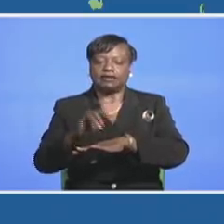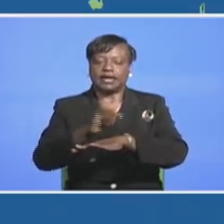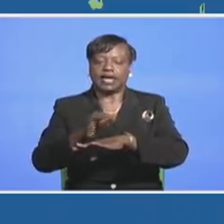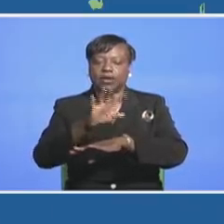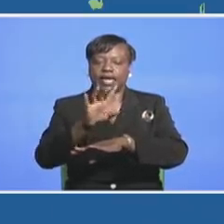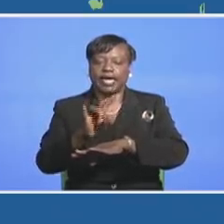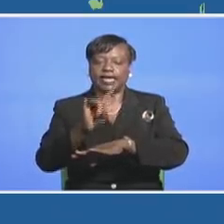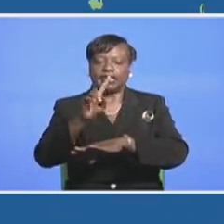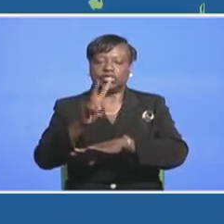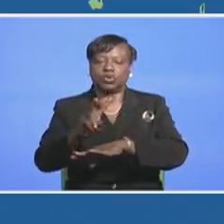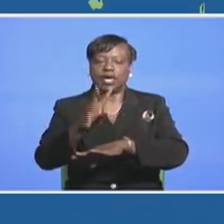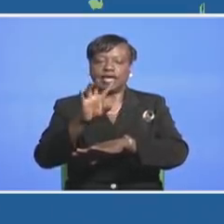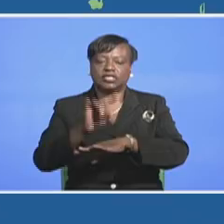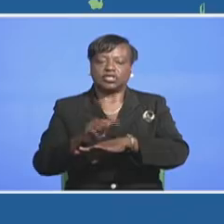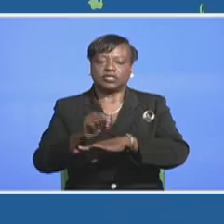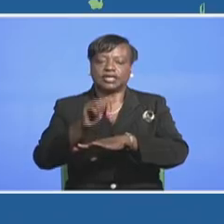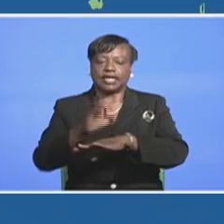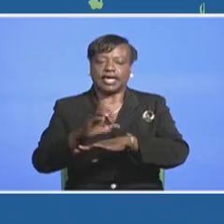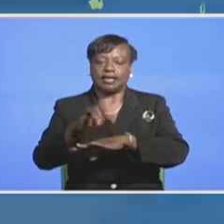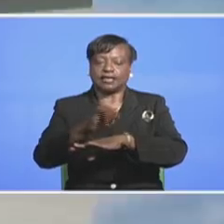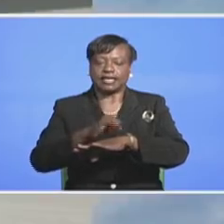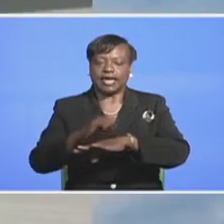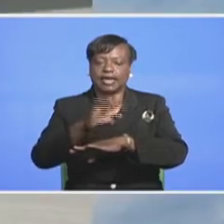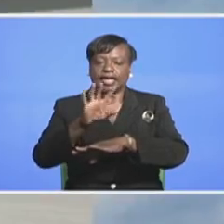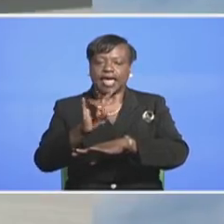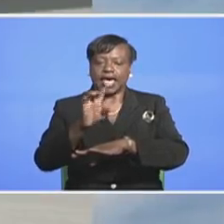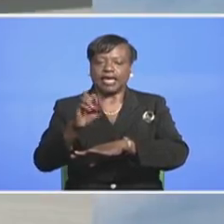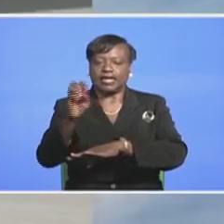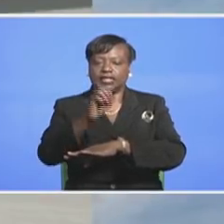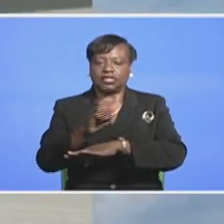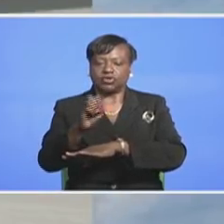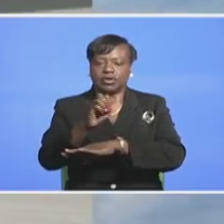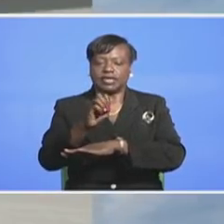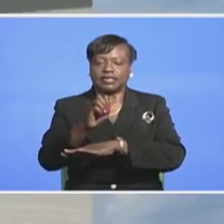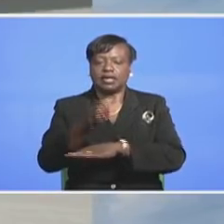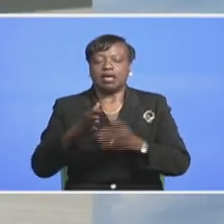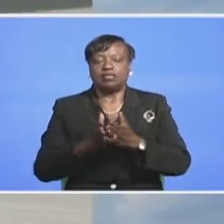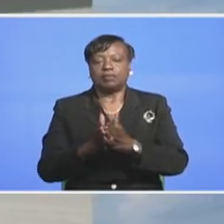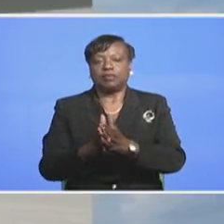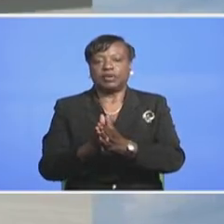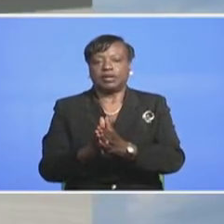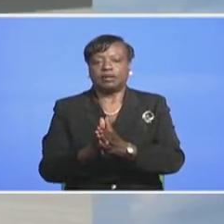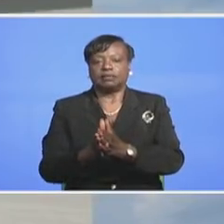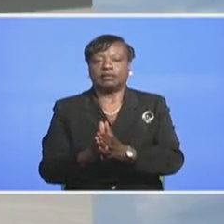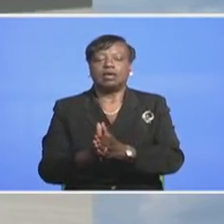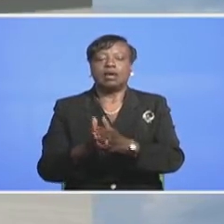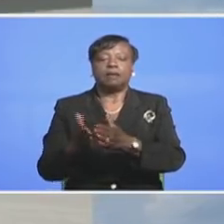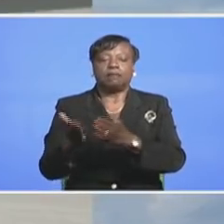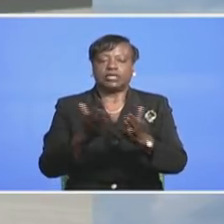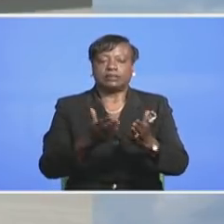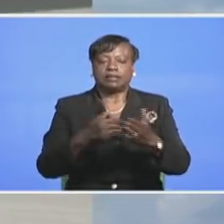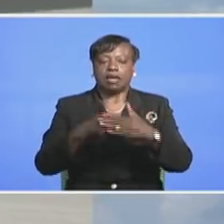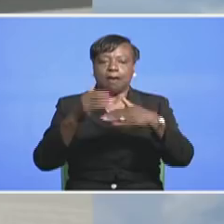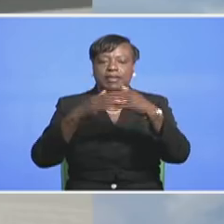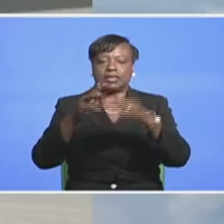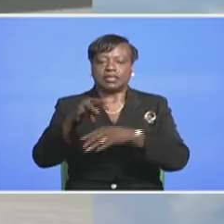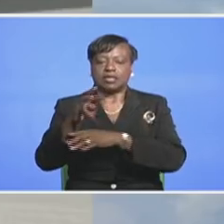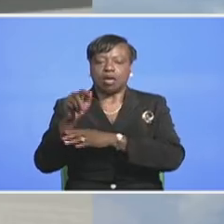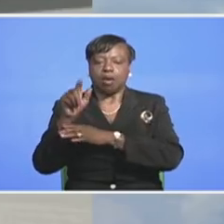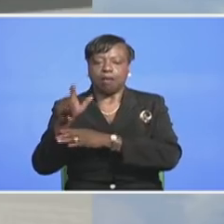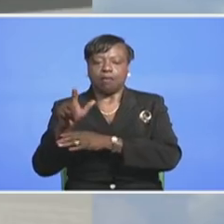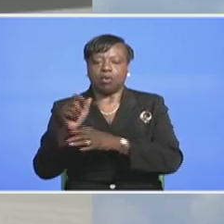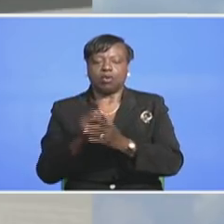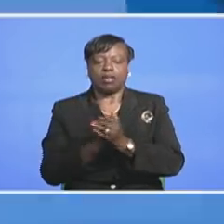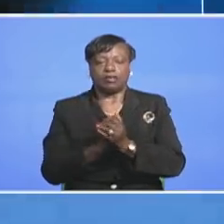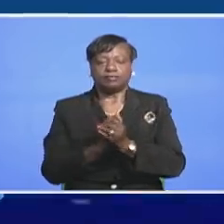82, and the Turks and Caicos Islands at 80 degrees. Your boating forecast tonight is brought to you by Builders Mall, home of FYP, the Tile